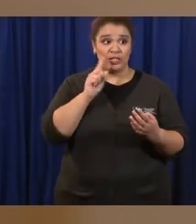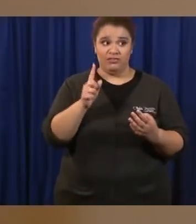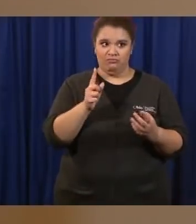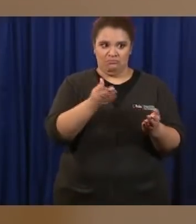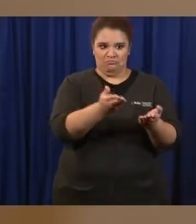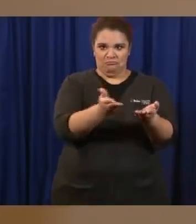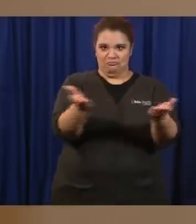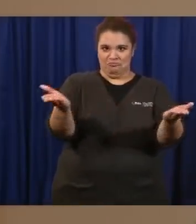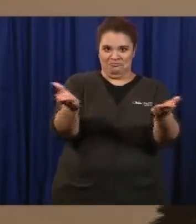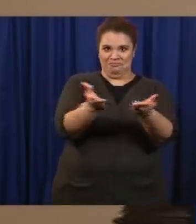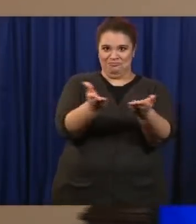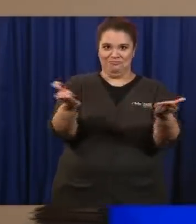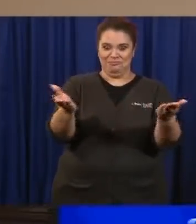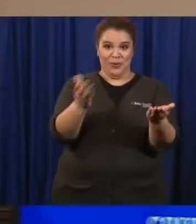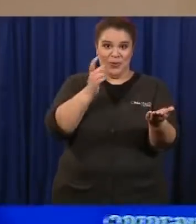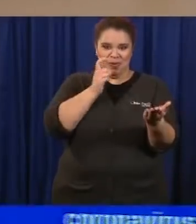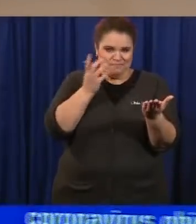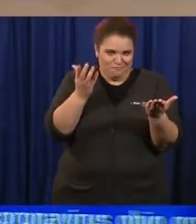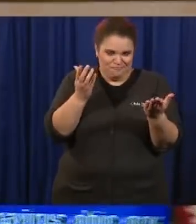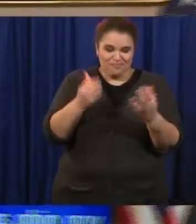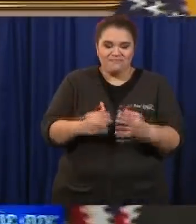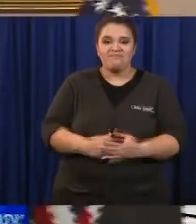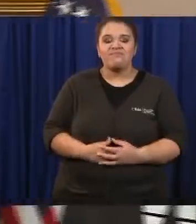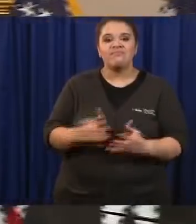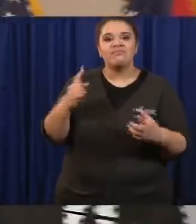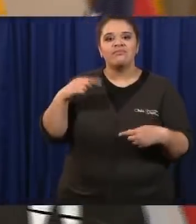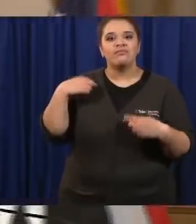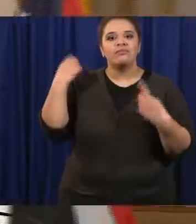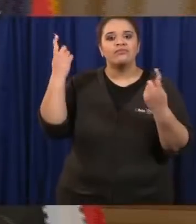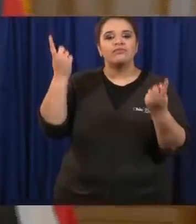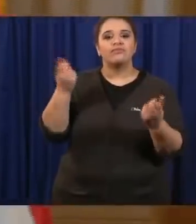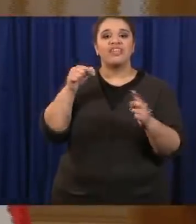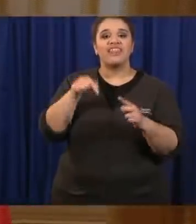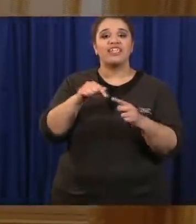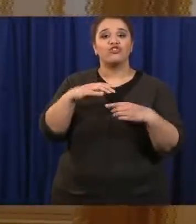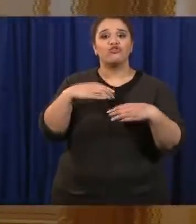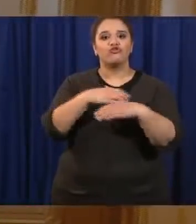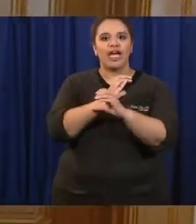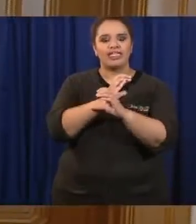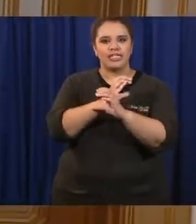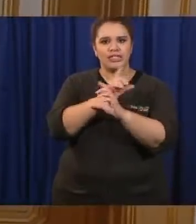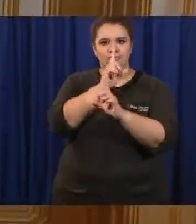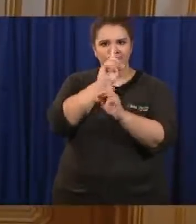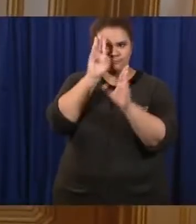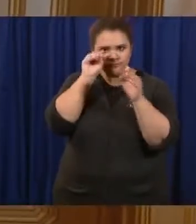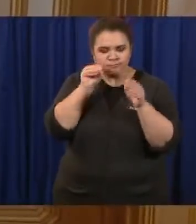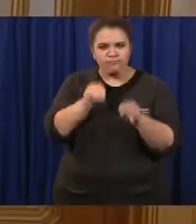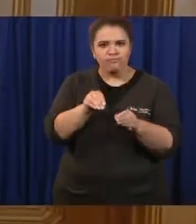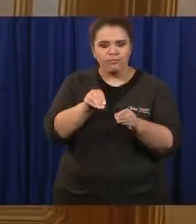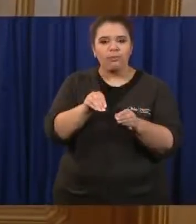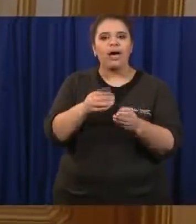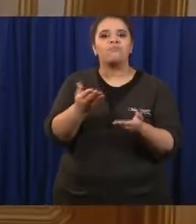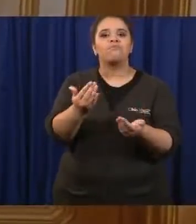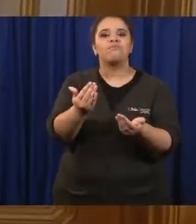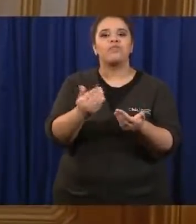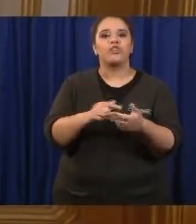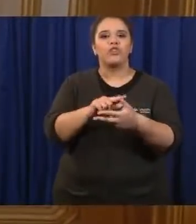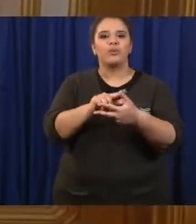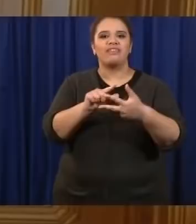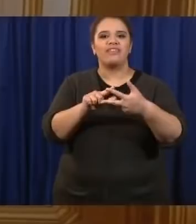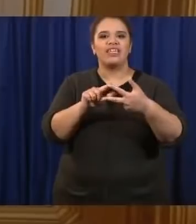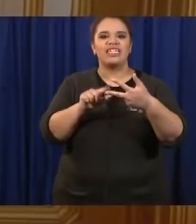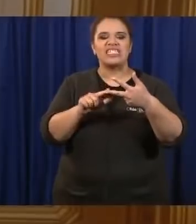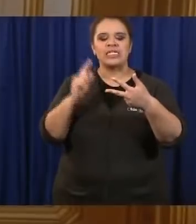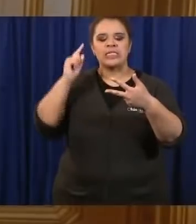it. There's been an enormous focus on this crisis. Tell me three things that you're worried may be falling through the cracks as